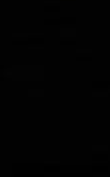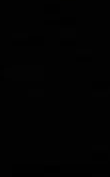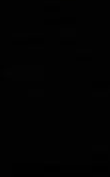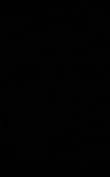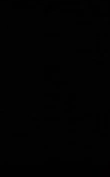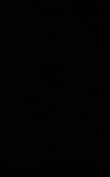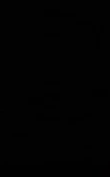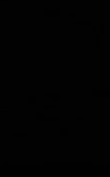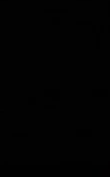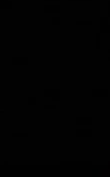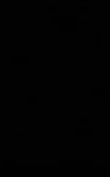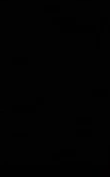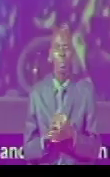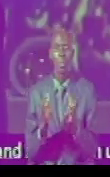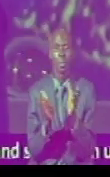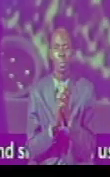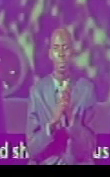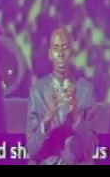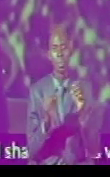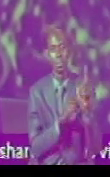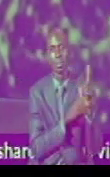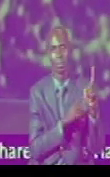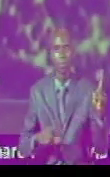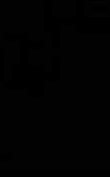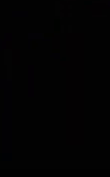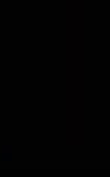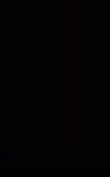Church, praise.